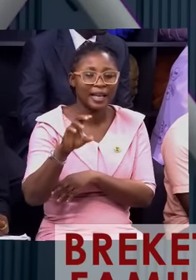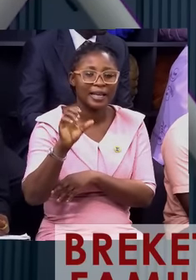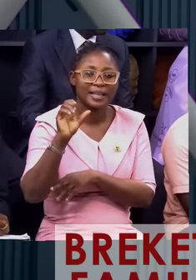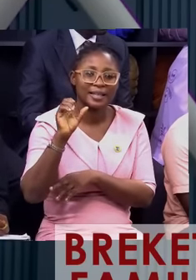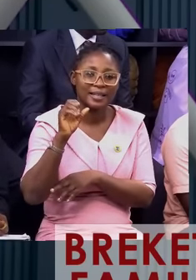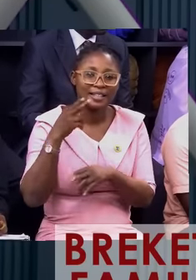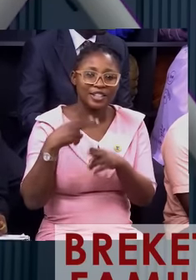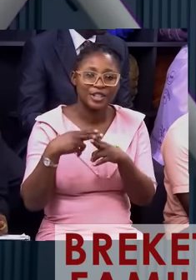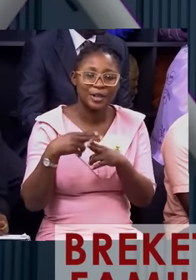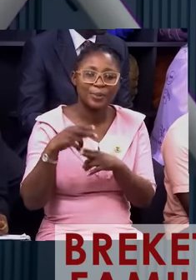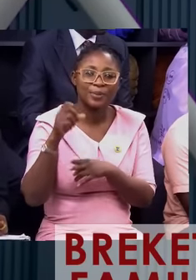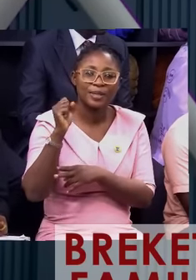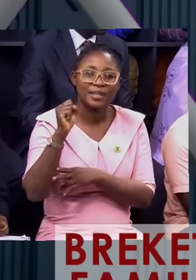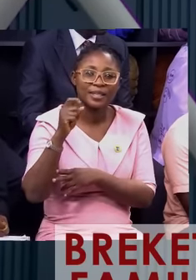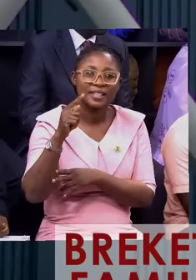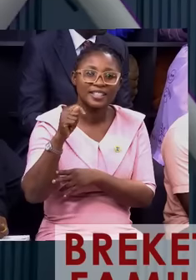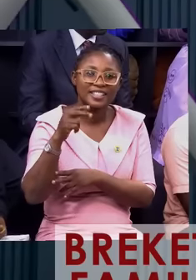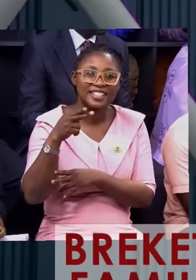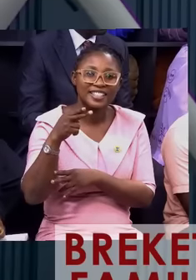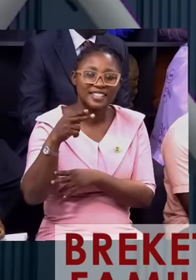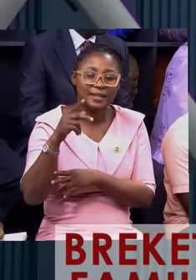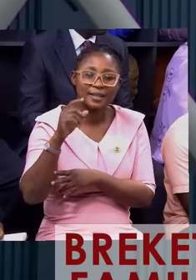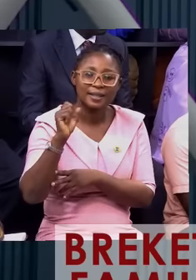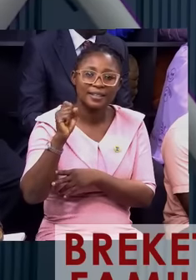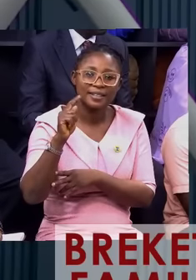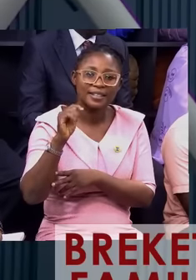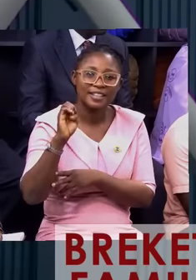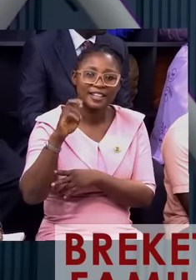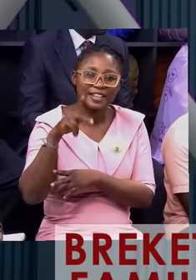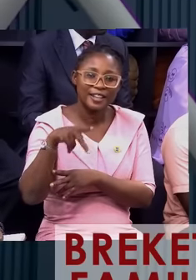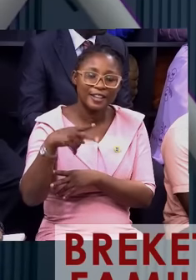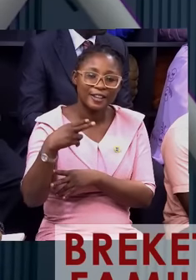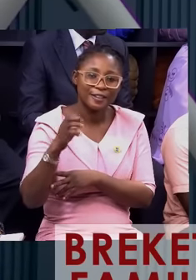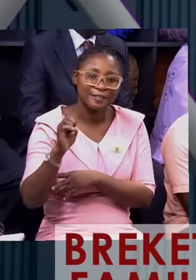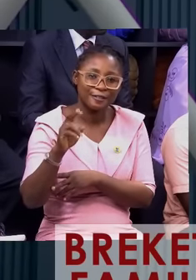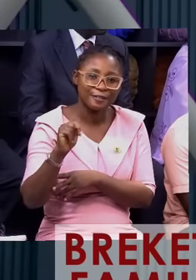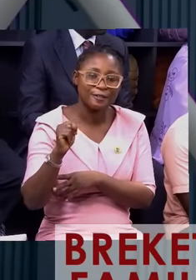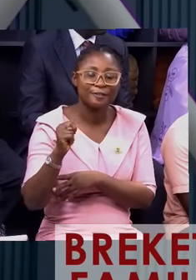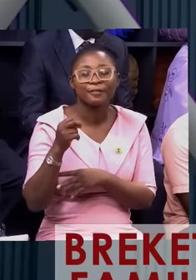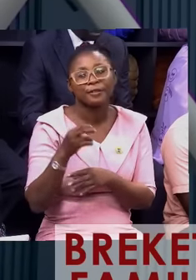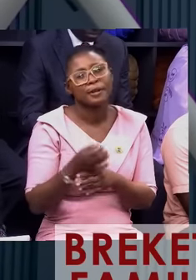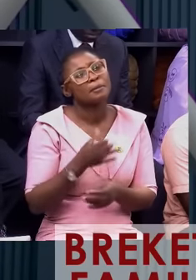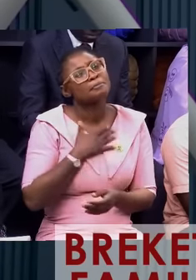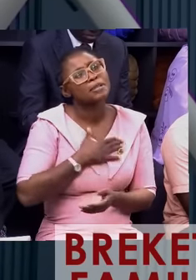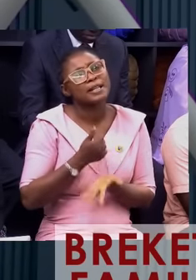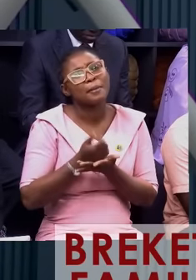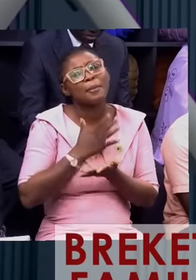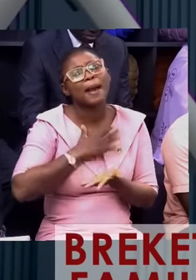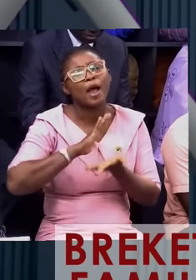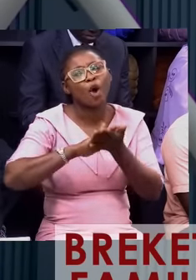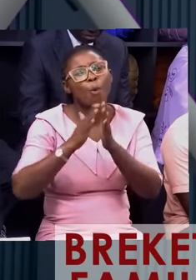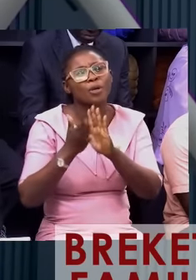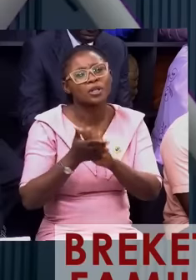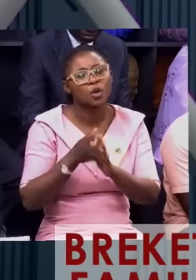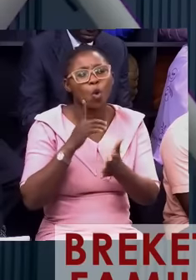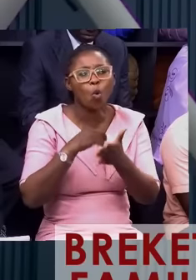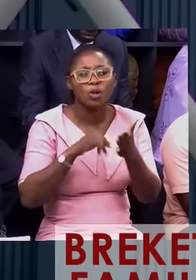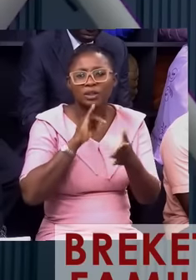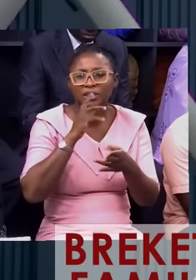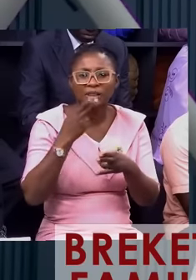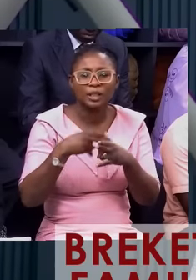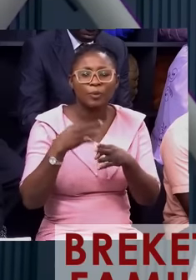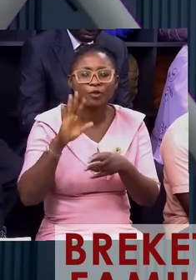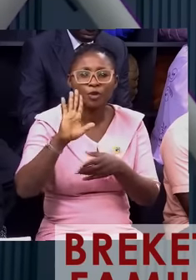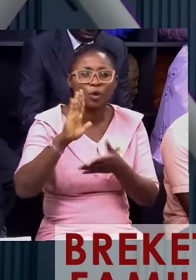O me call you days ago I make you help my community from Manchester W be the name of your